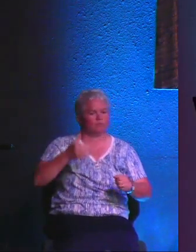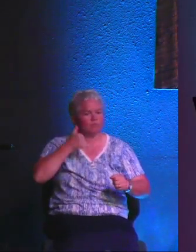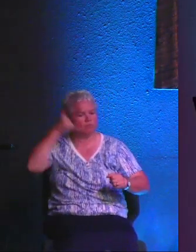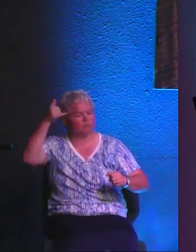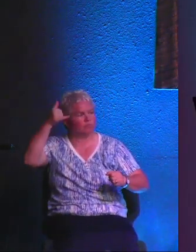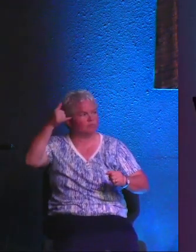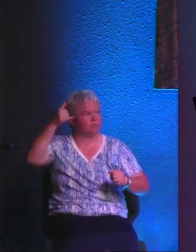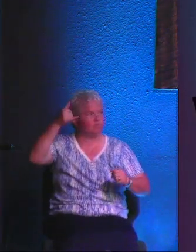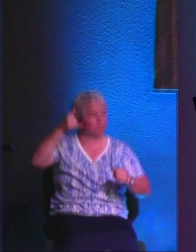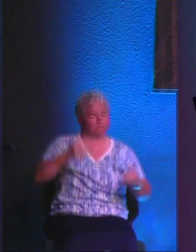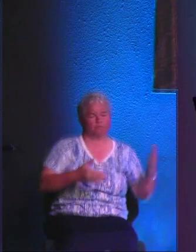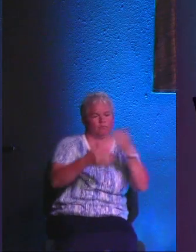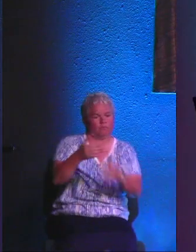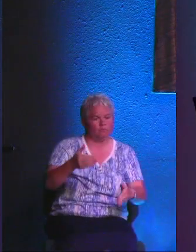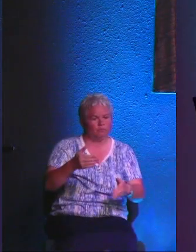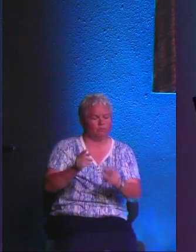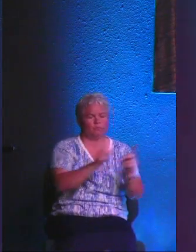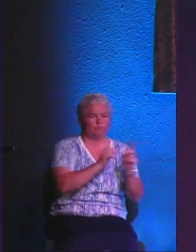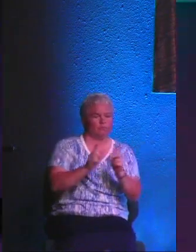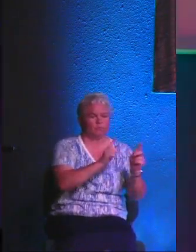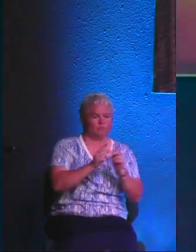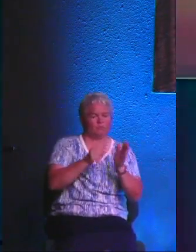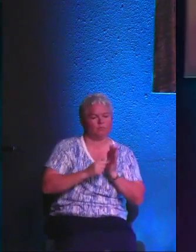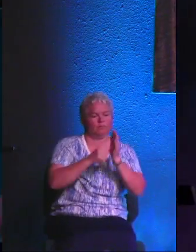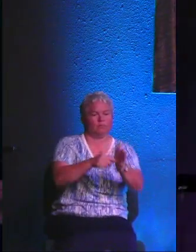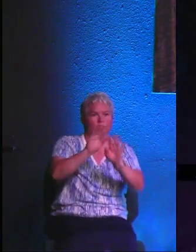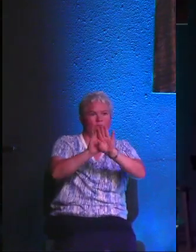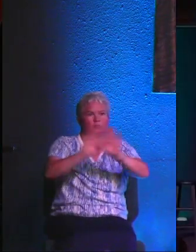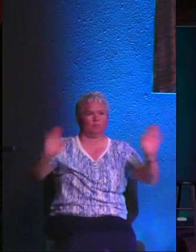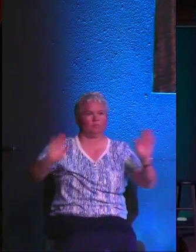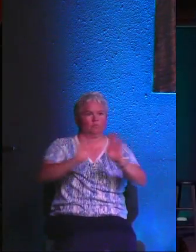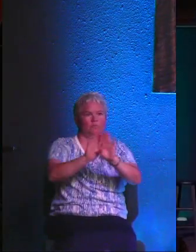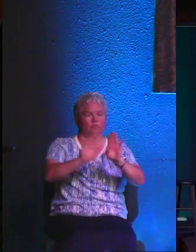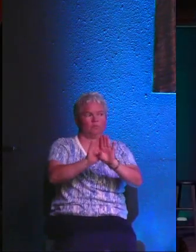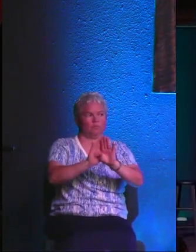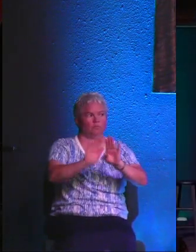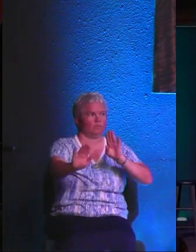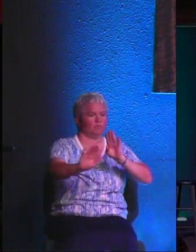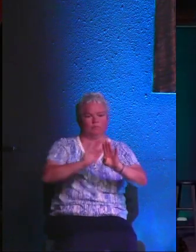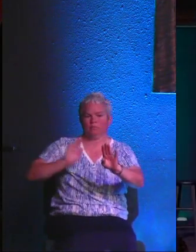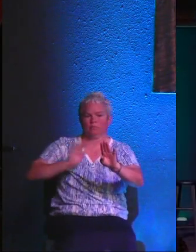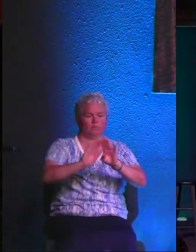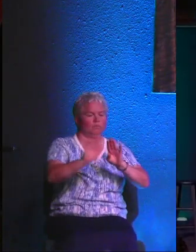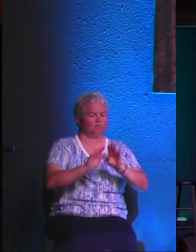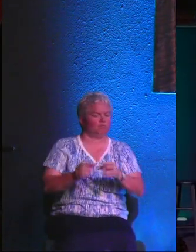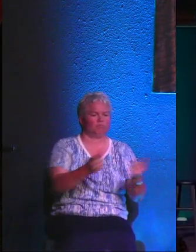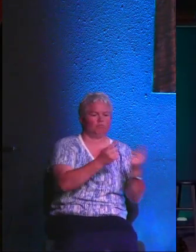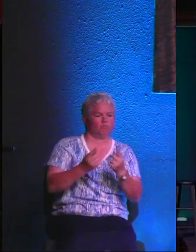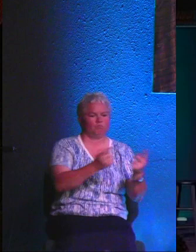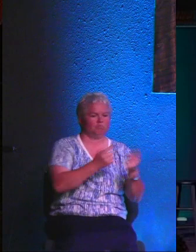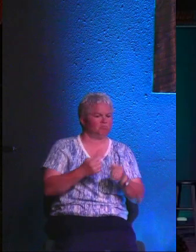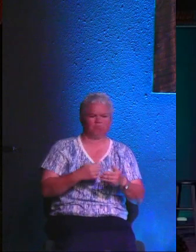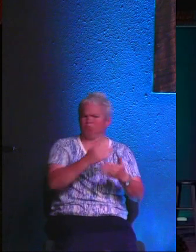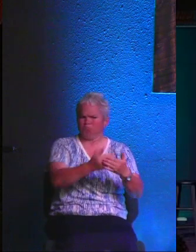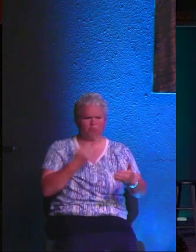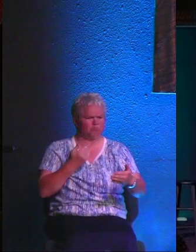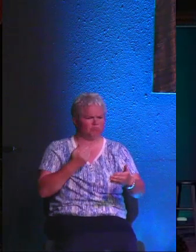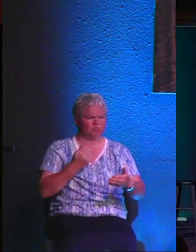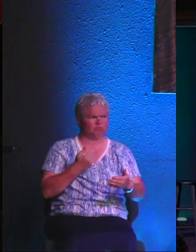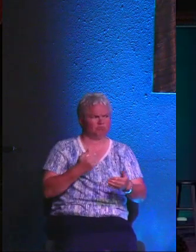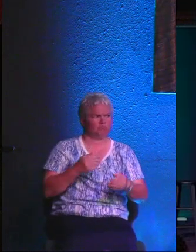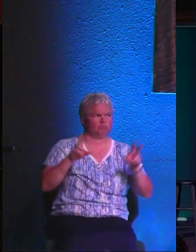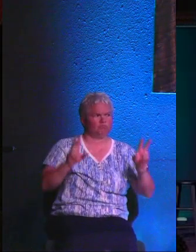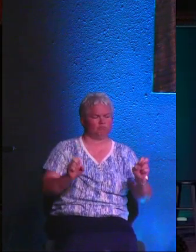call and they're finally done and they show up at the doors and they lay everything out and they say, I'm done. I don't want to do this anymore.